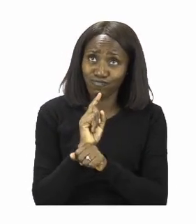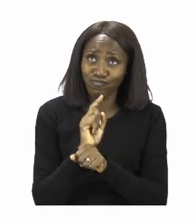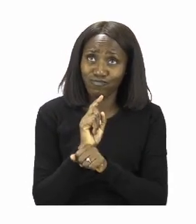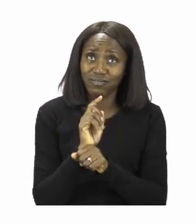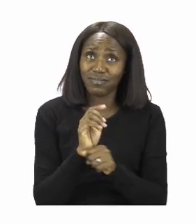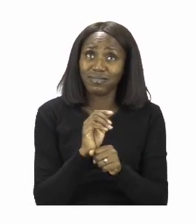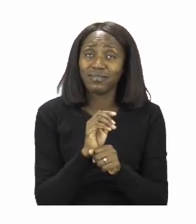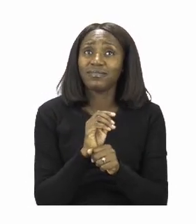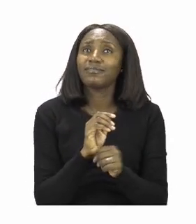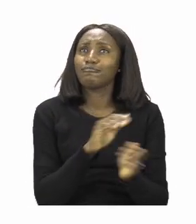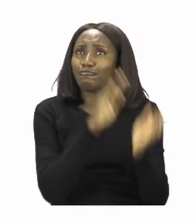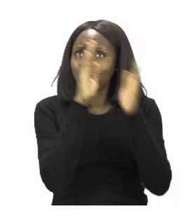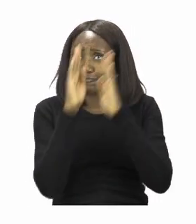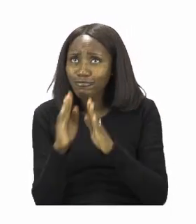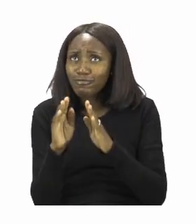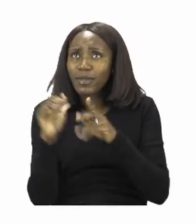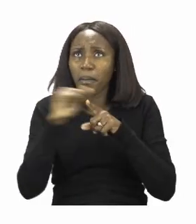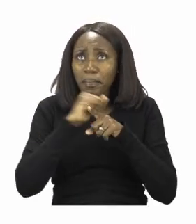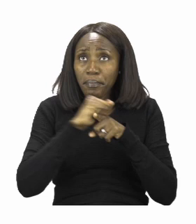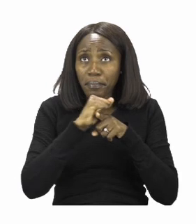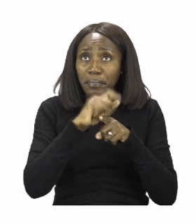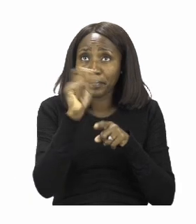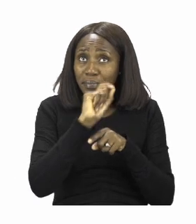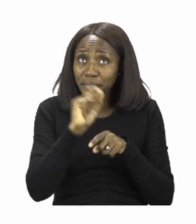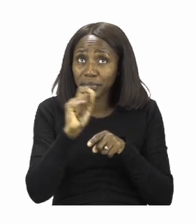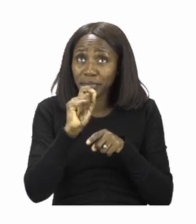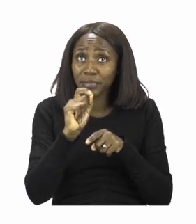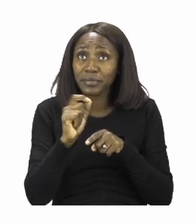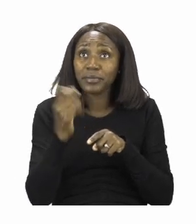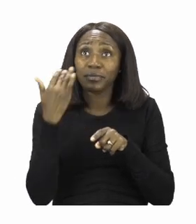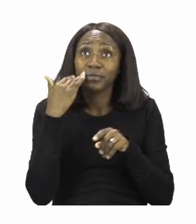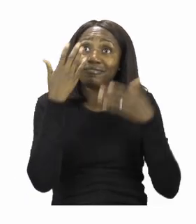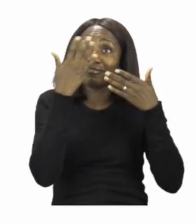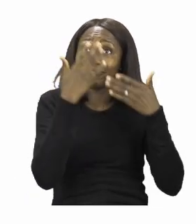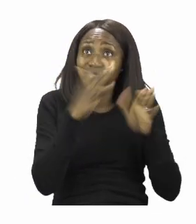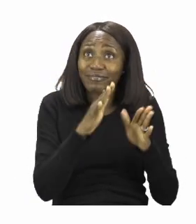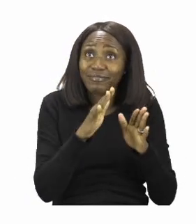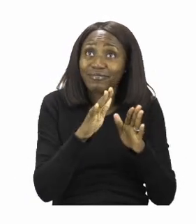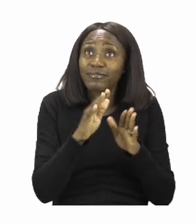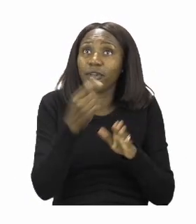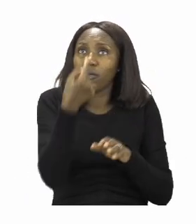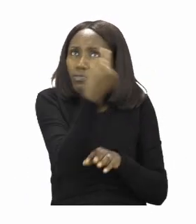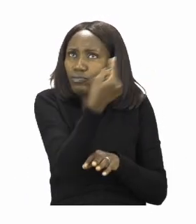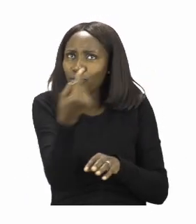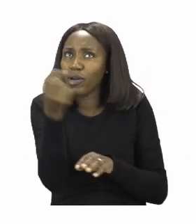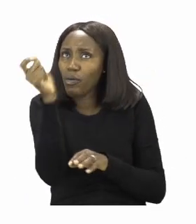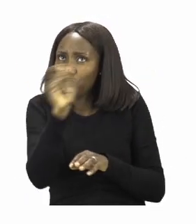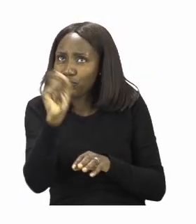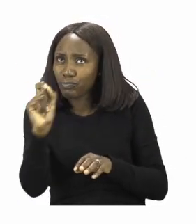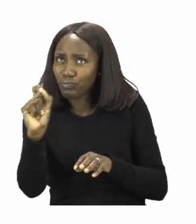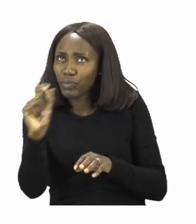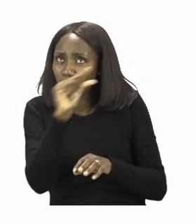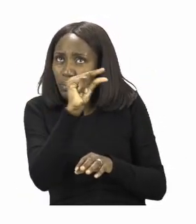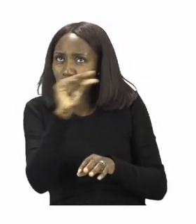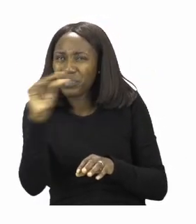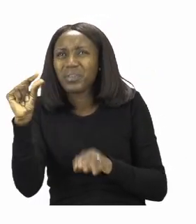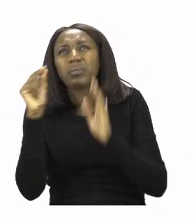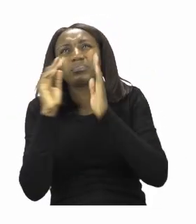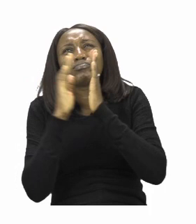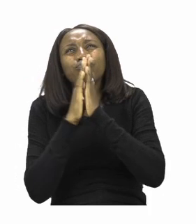to trace the words. After that, you're going to write the words and be careful to write